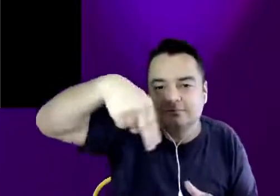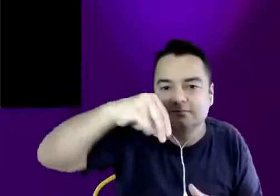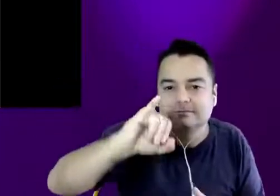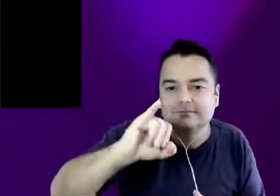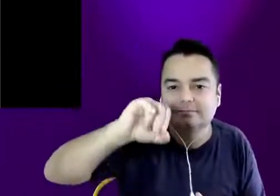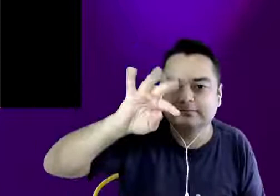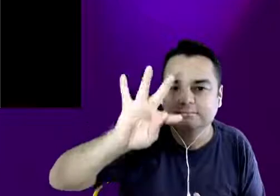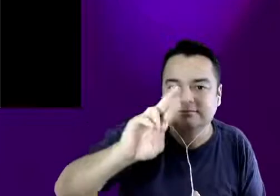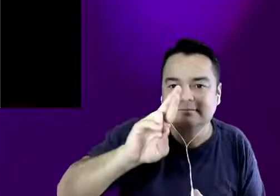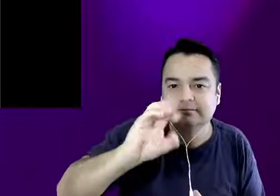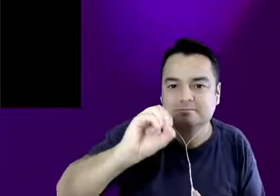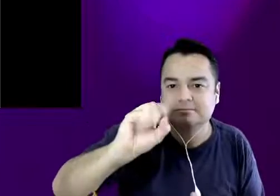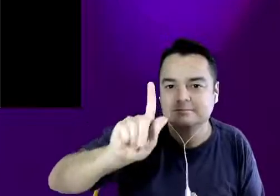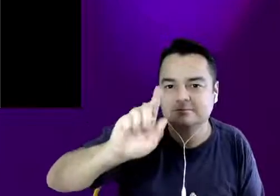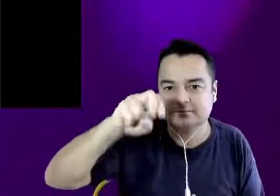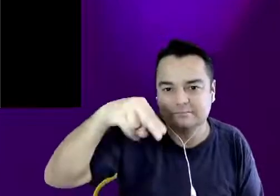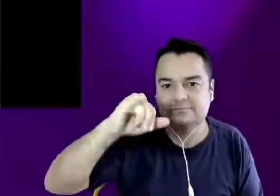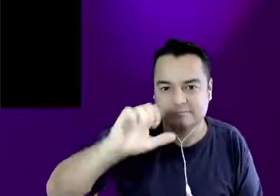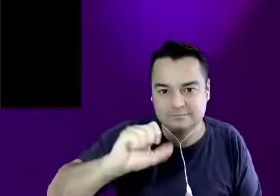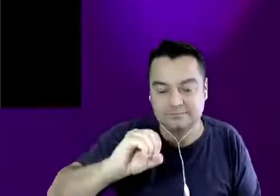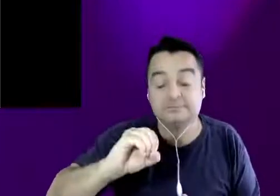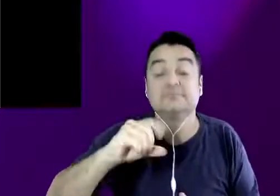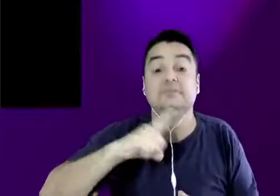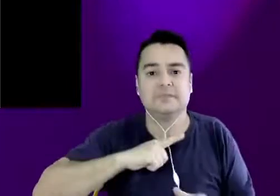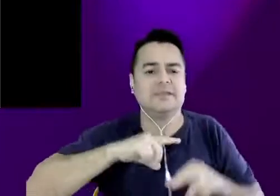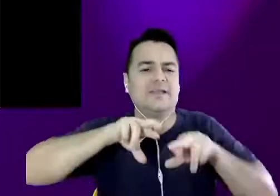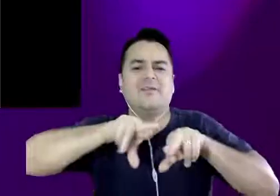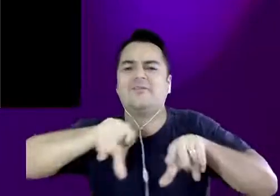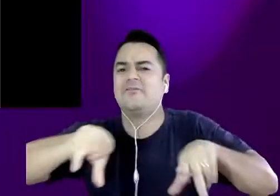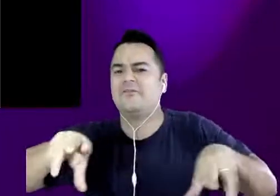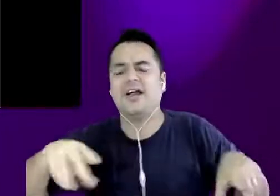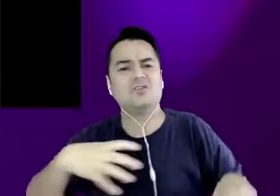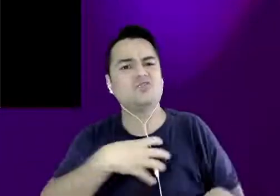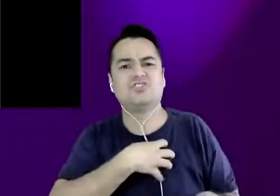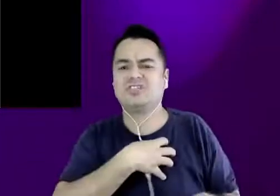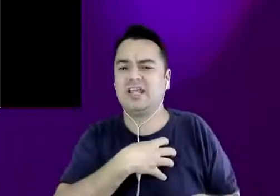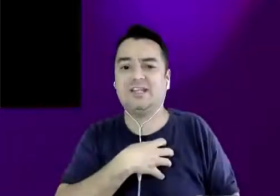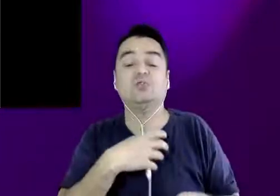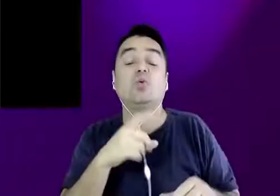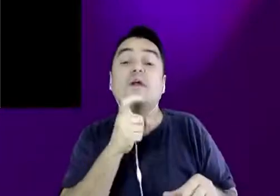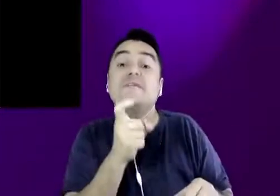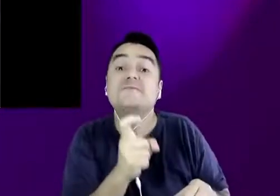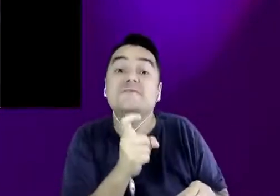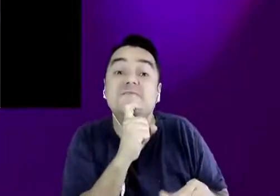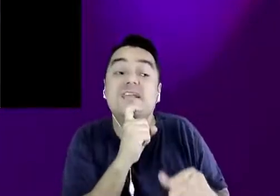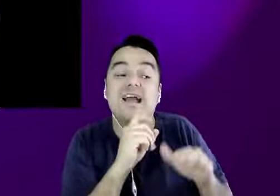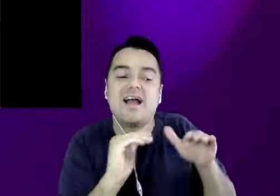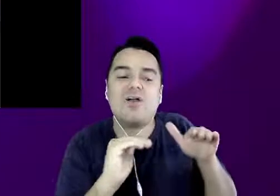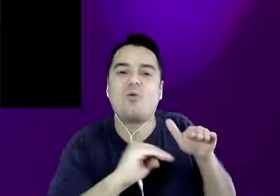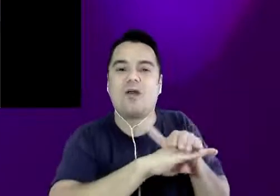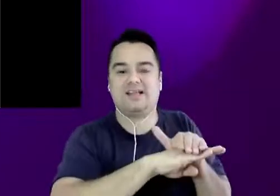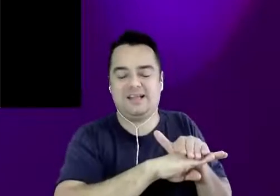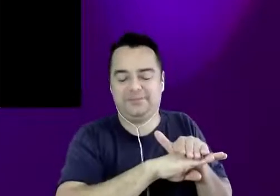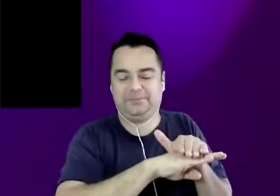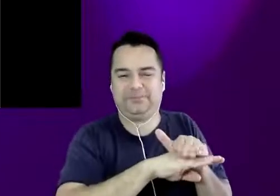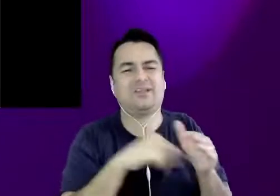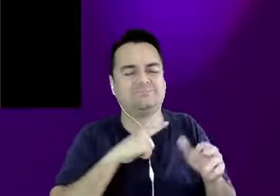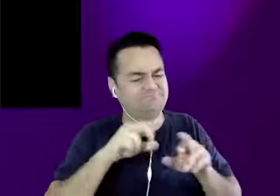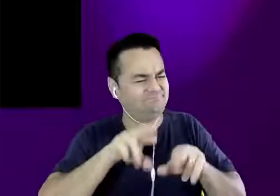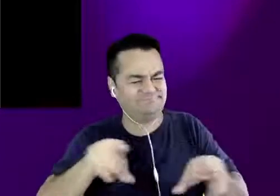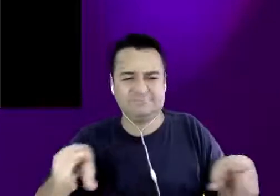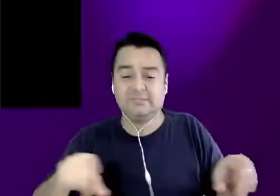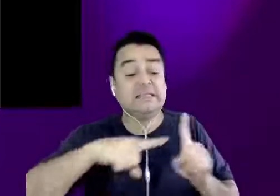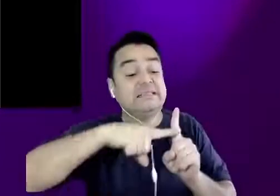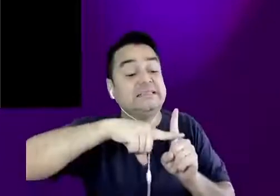one of them has a different cooling or freezing temperature, okay? So you look at the results, these